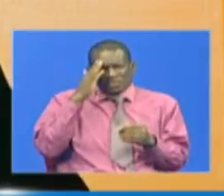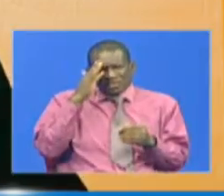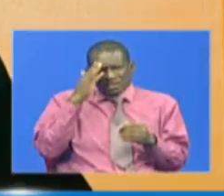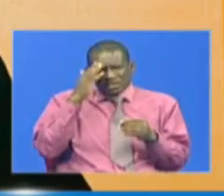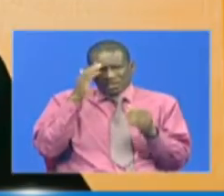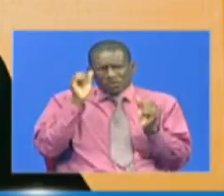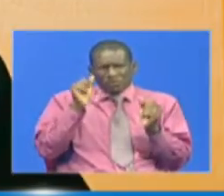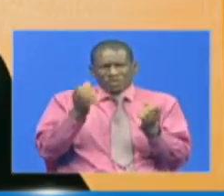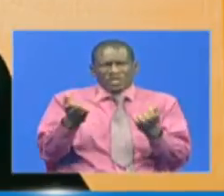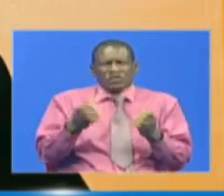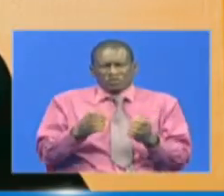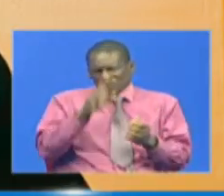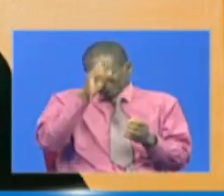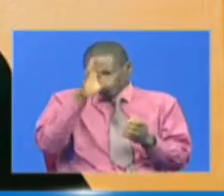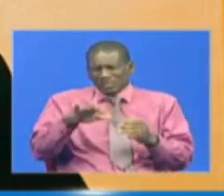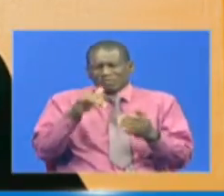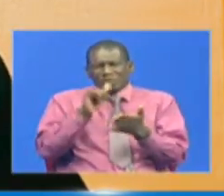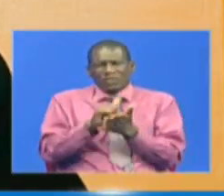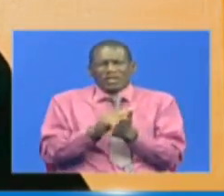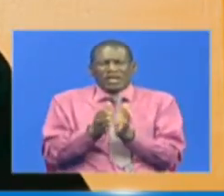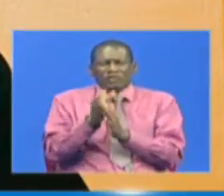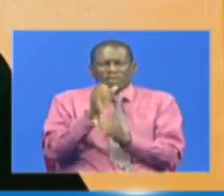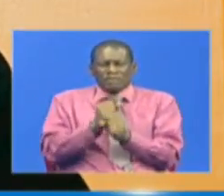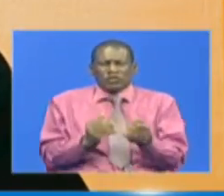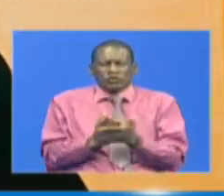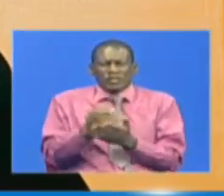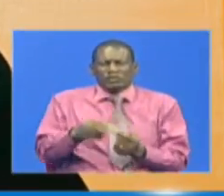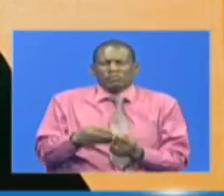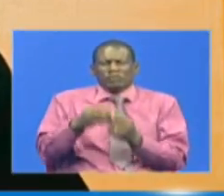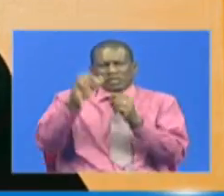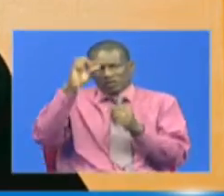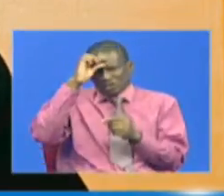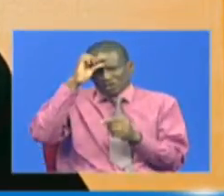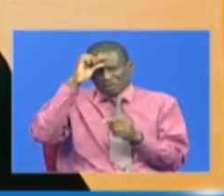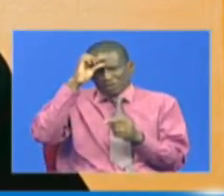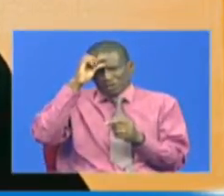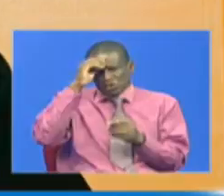be ruthless about it and ensure, particularly the government, is